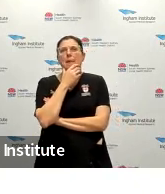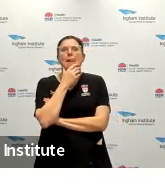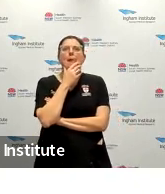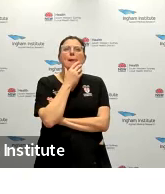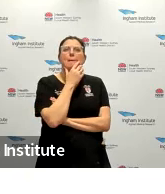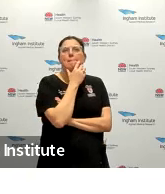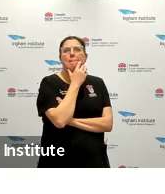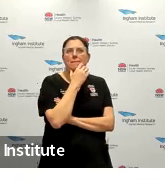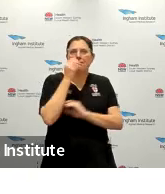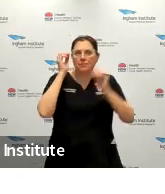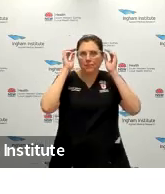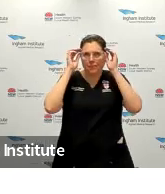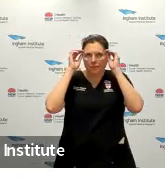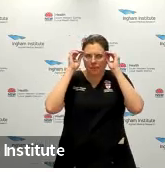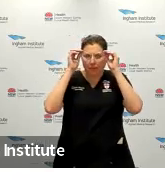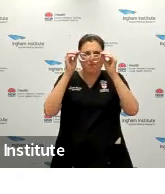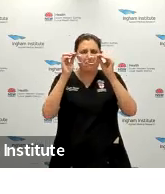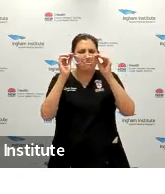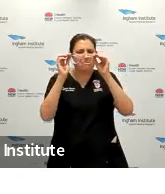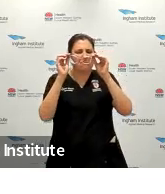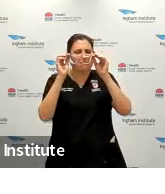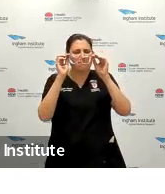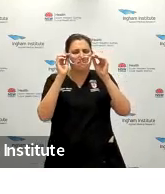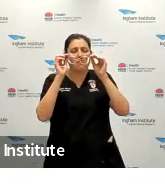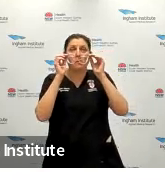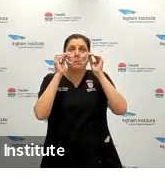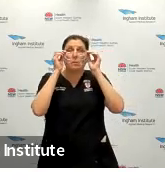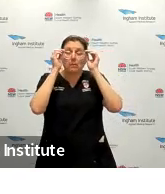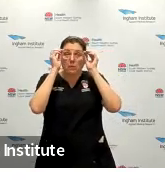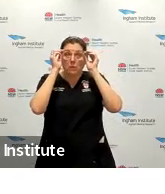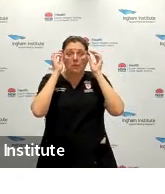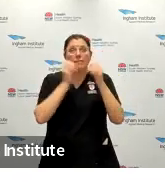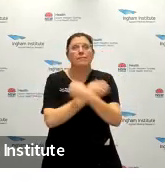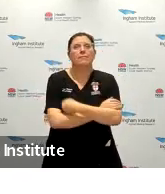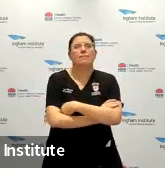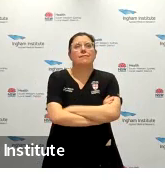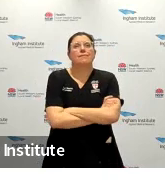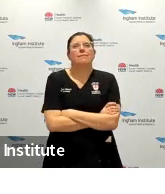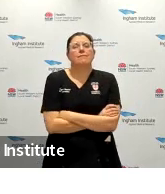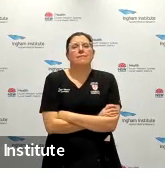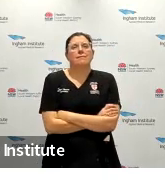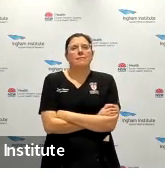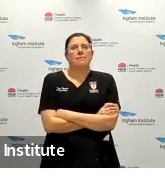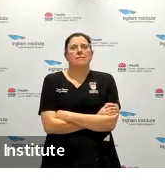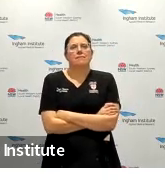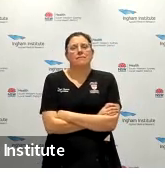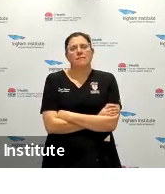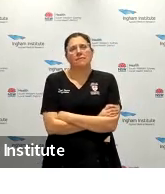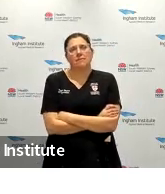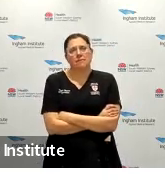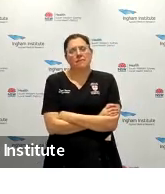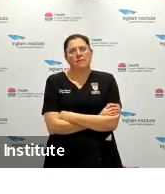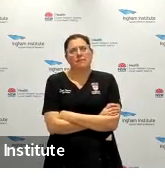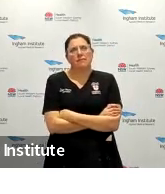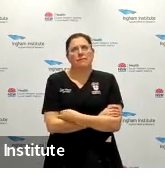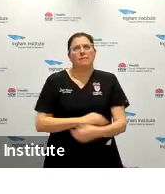Other experimental techniques we've tried was to provide a vascular endothelial growth factor, which is a companion molecule to